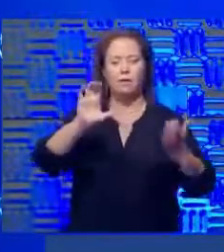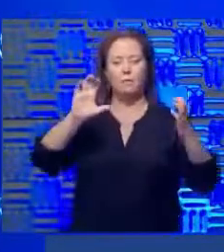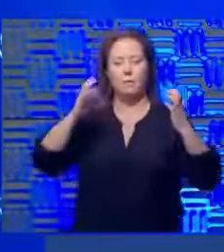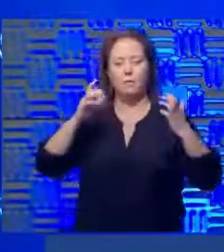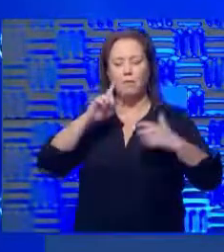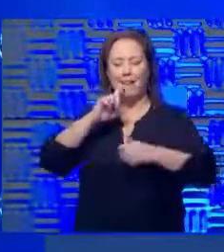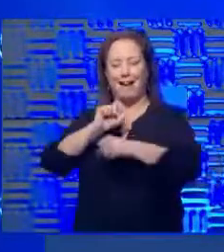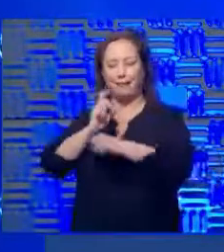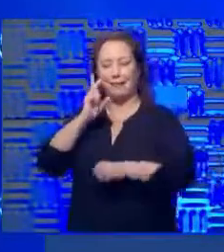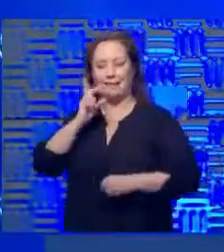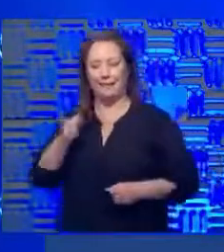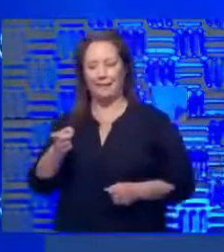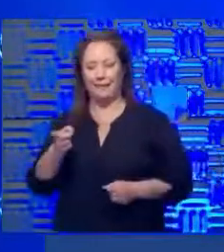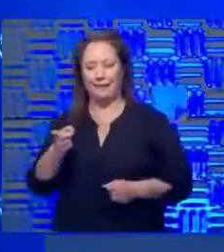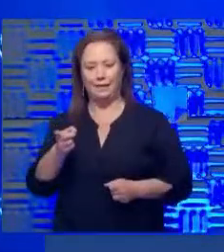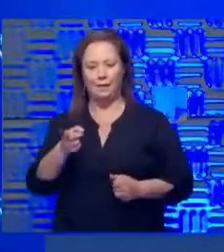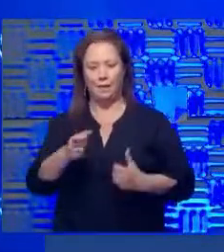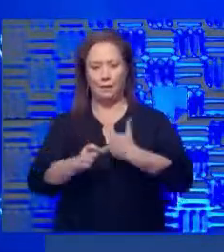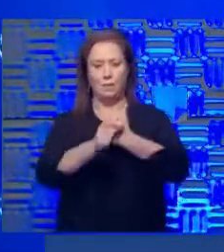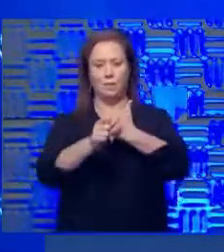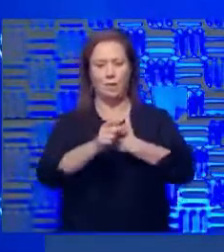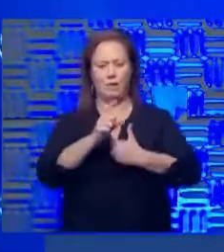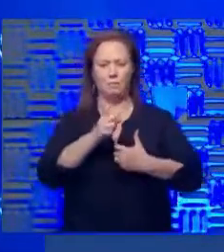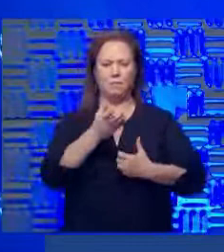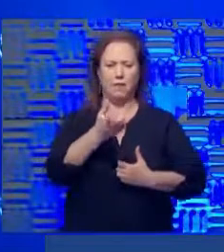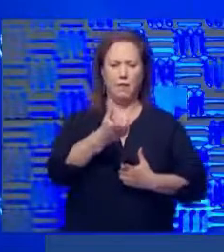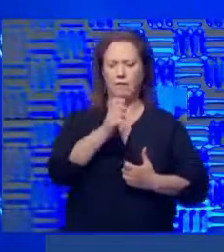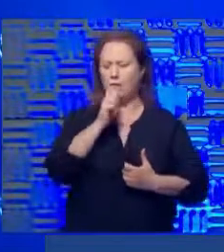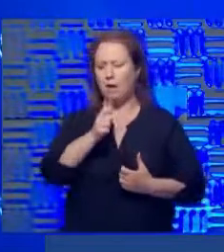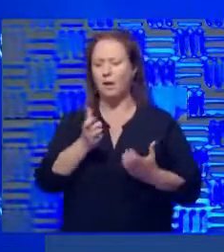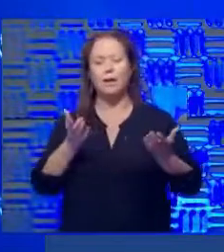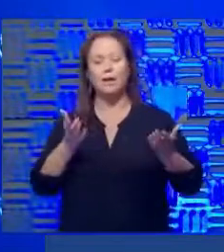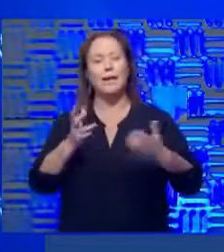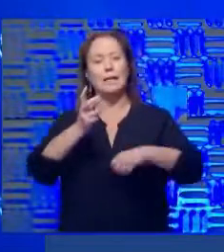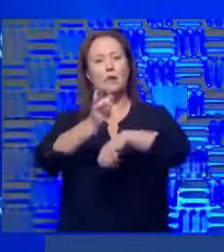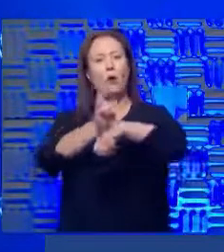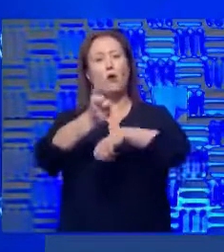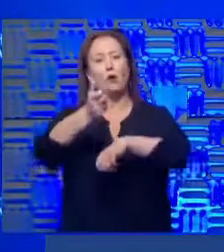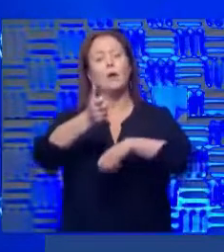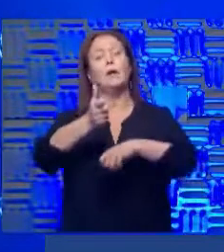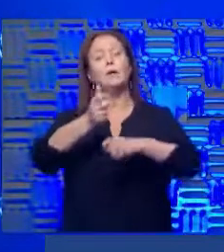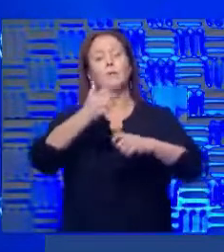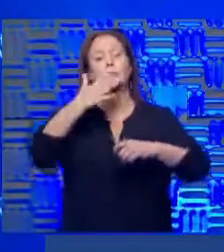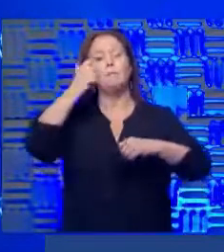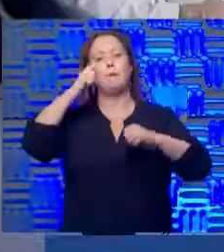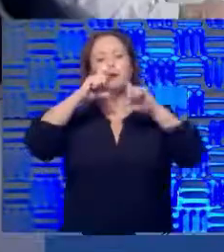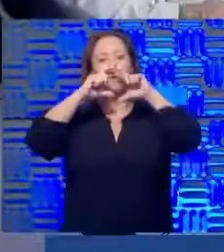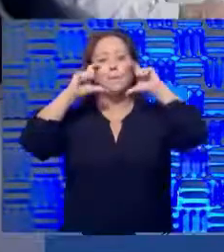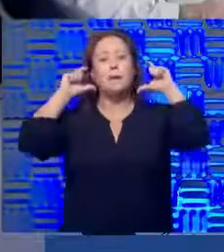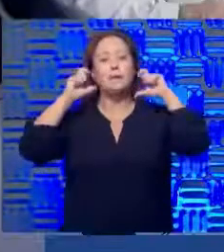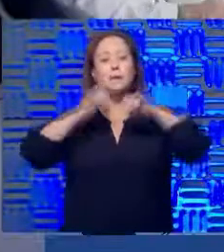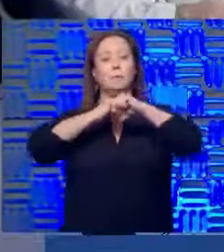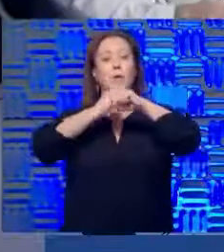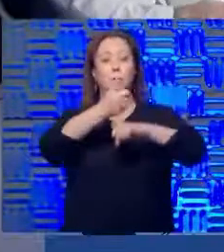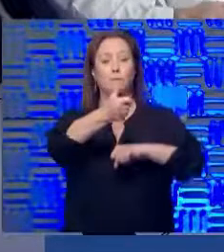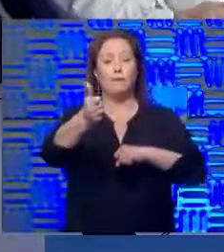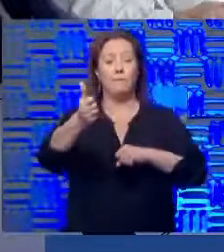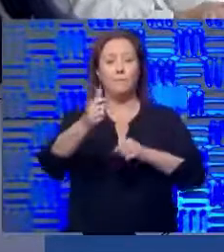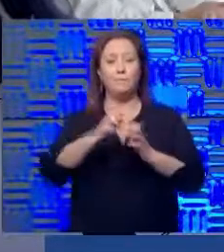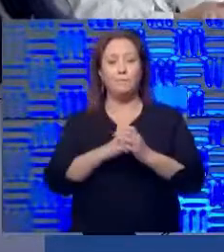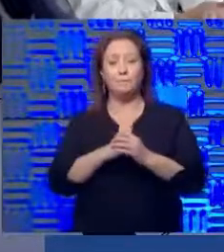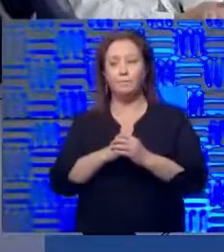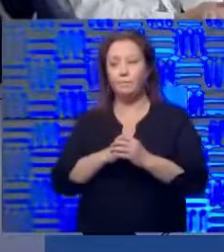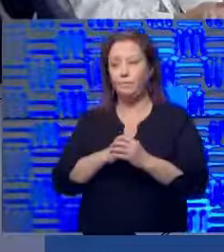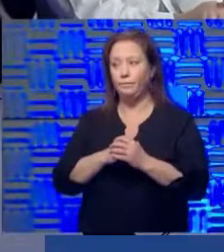of us. And so it's harder. And I think that the best thing you can do is wear a mask to protect yourself. Yeah.